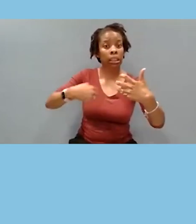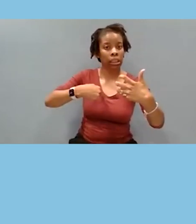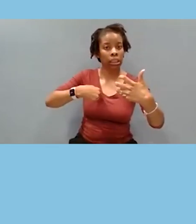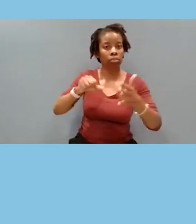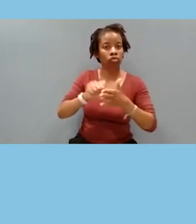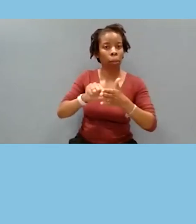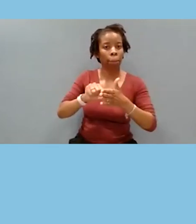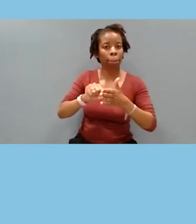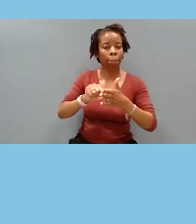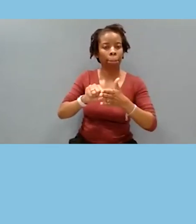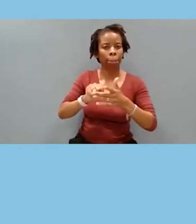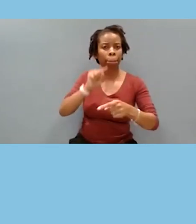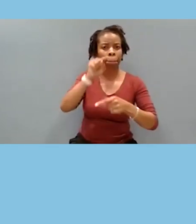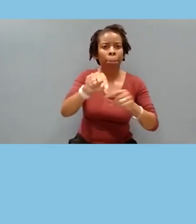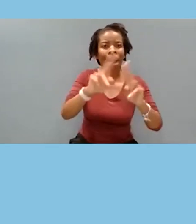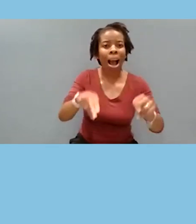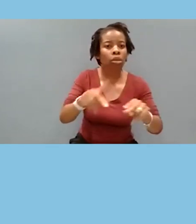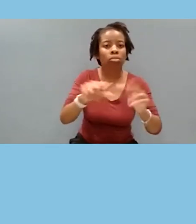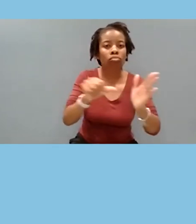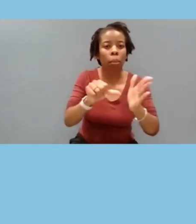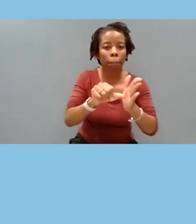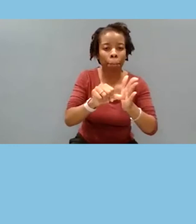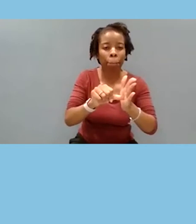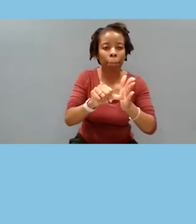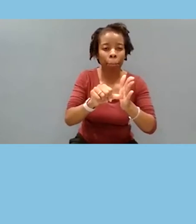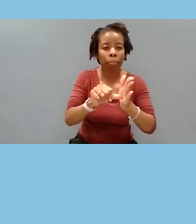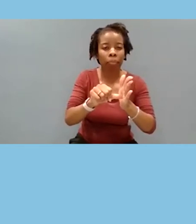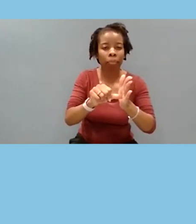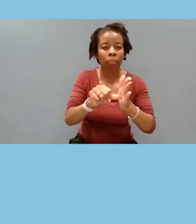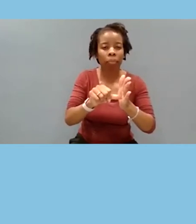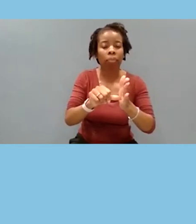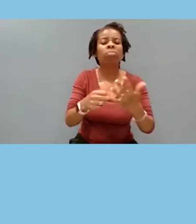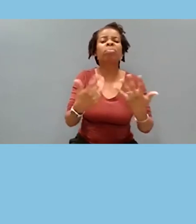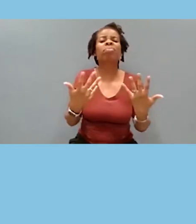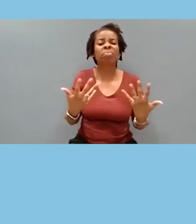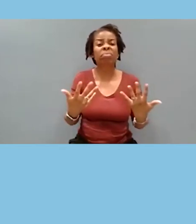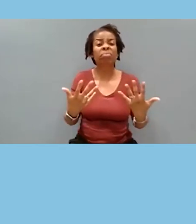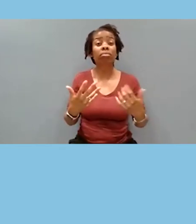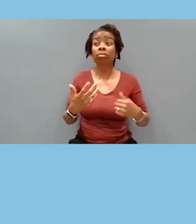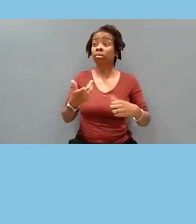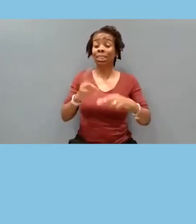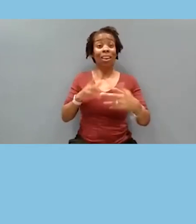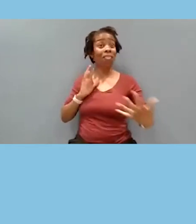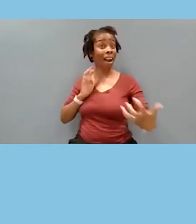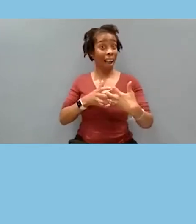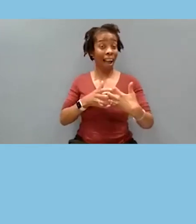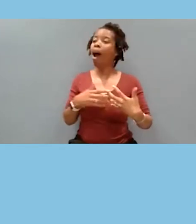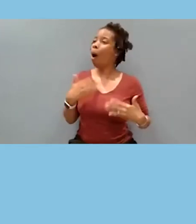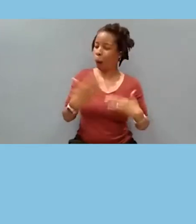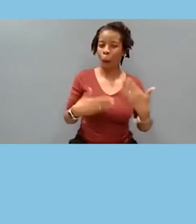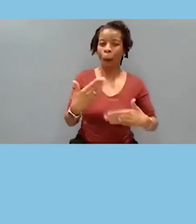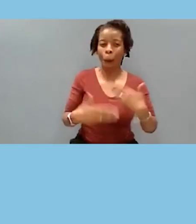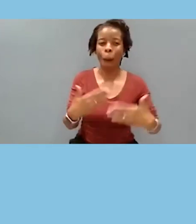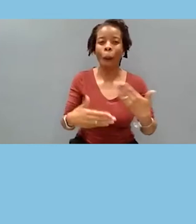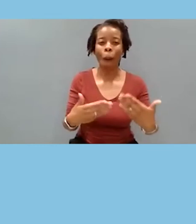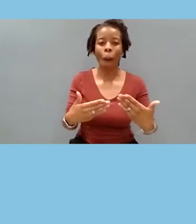house that is understood to be the problem. A lack of fit and you become an exception. Imagined as a person